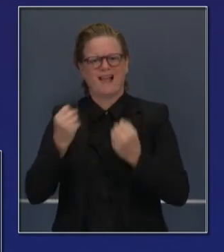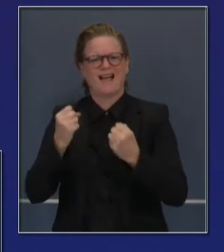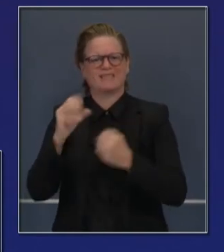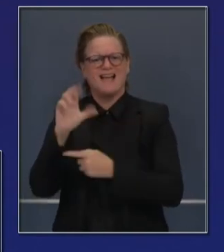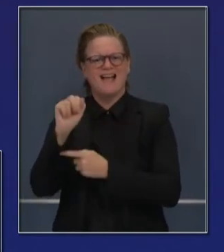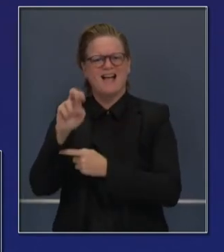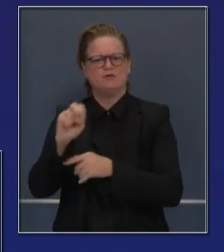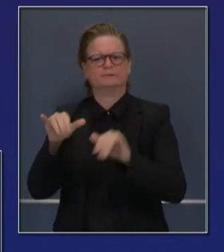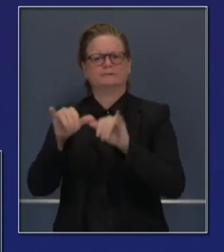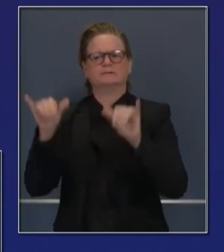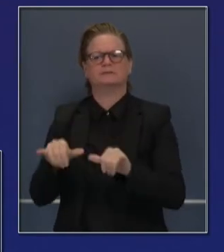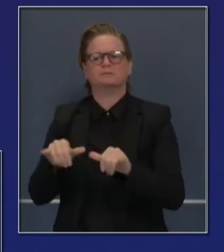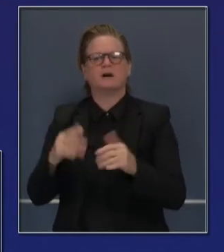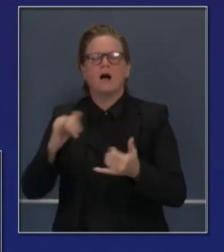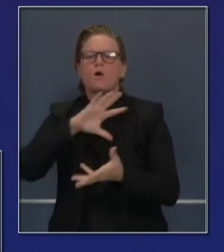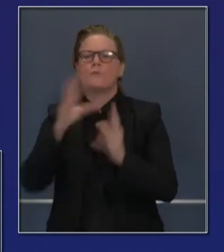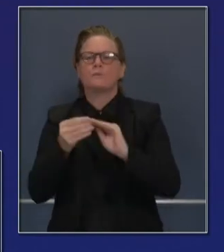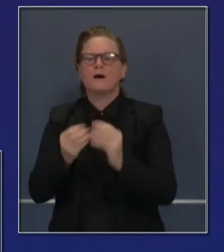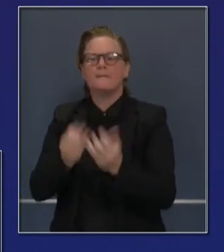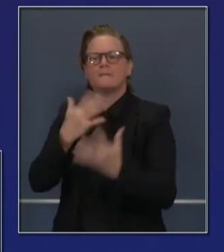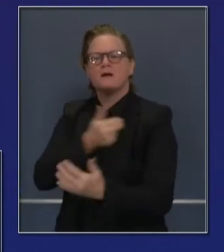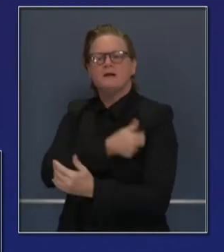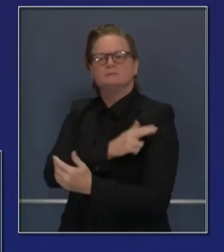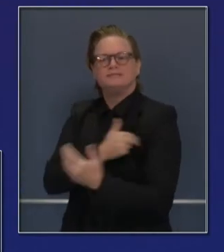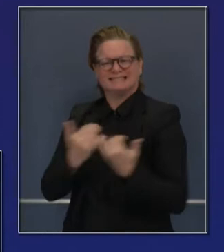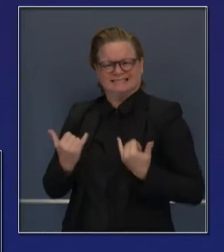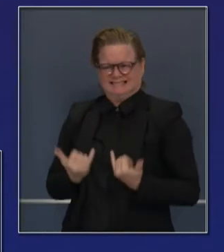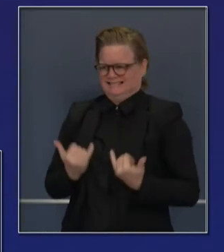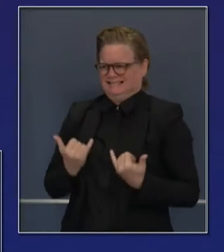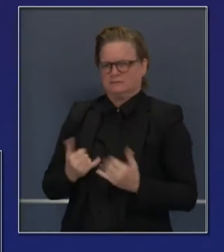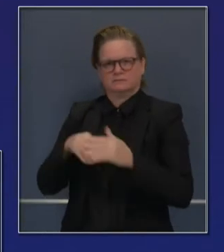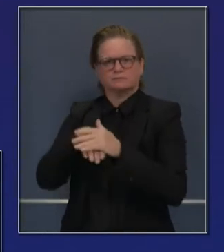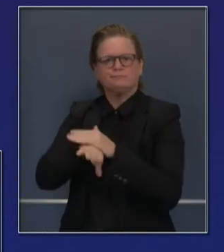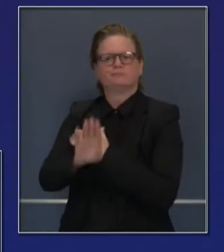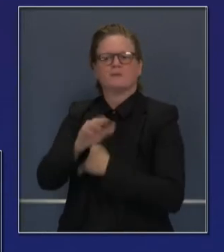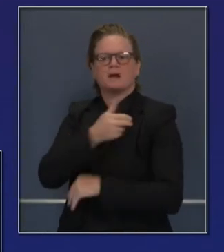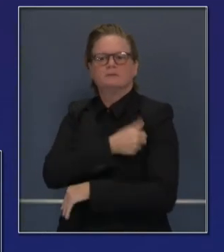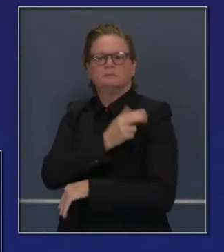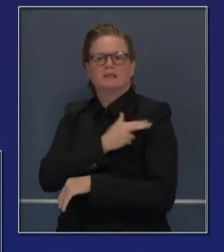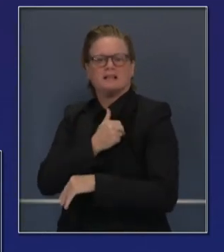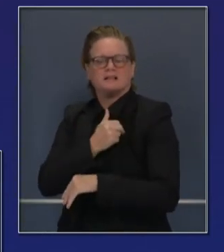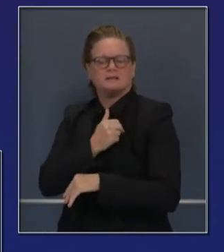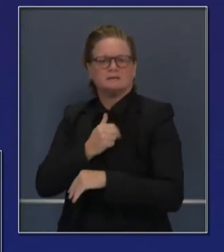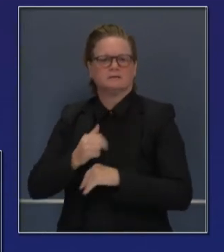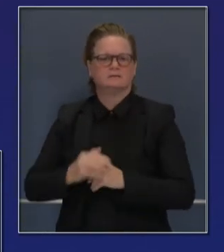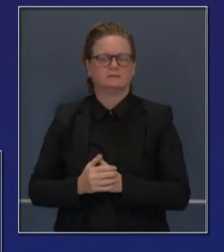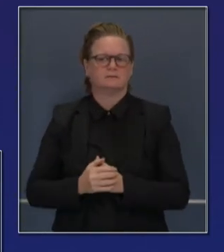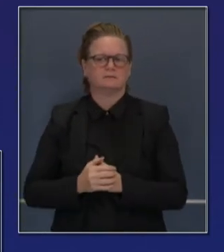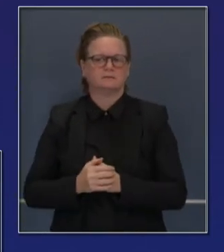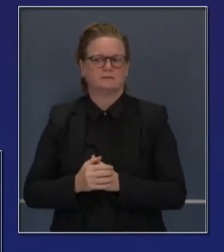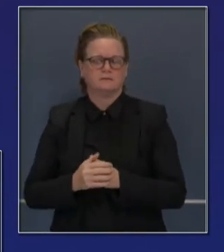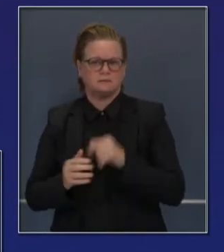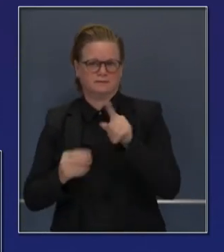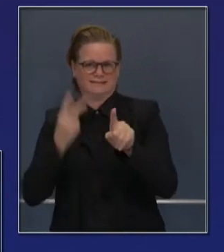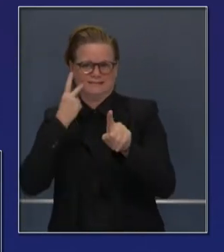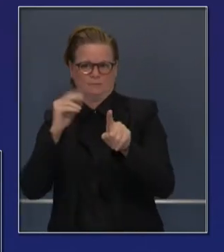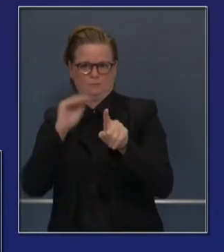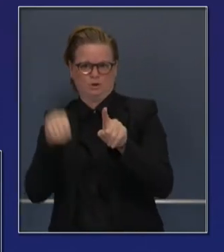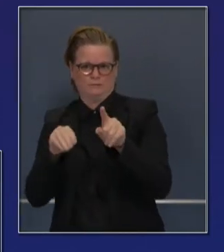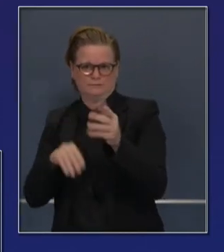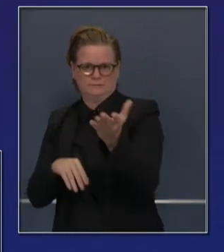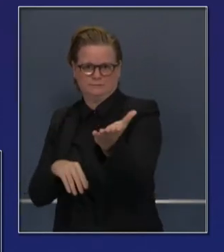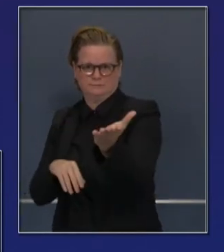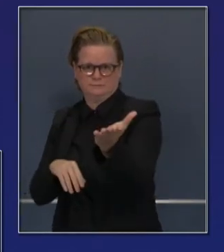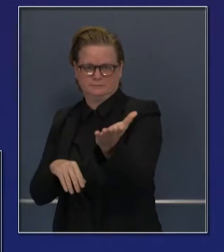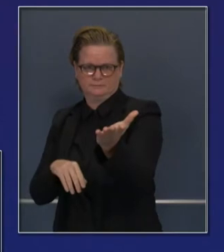here 59% of all of our hospital beds are currently being utilized within the healthcare system itself. We'll